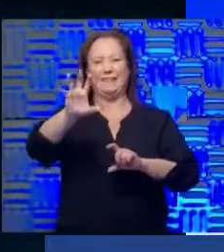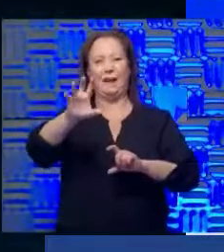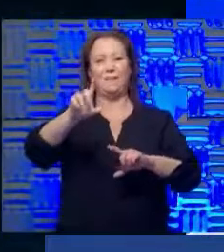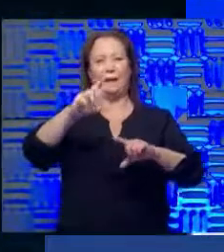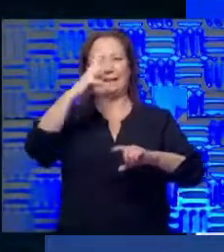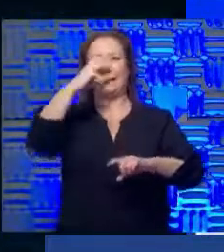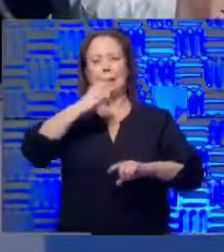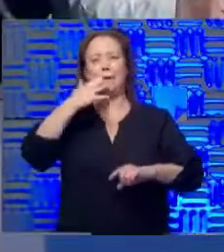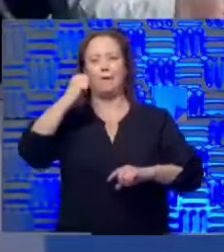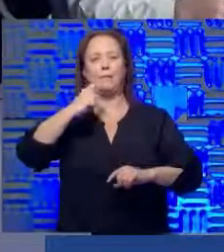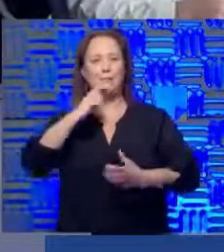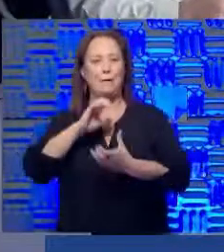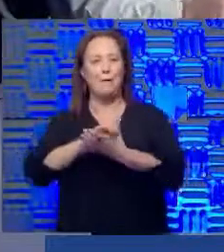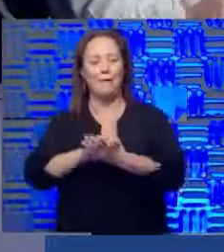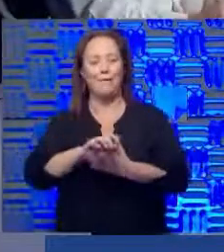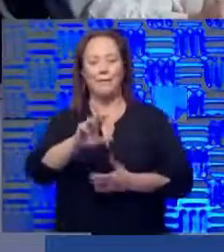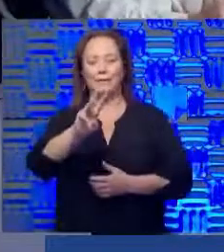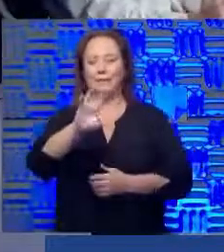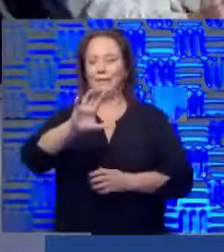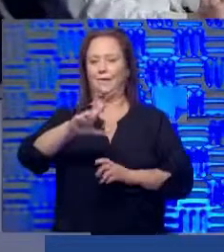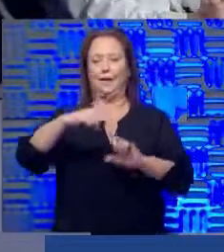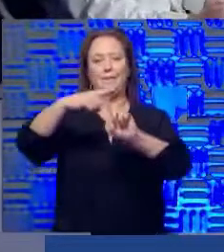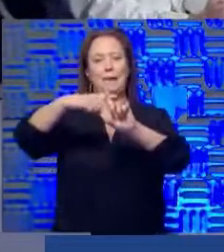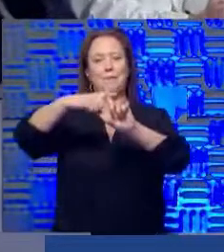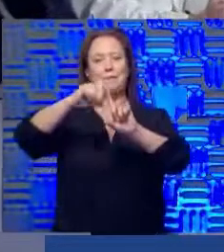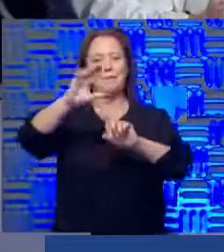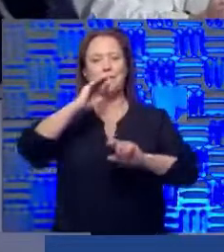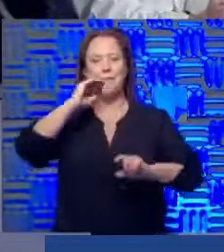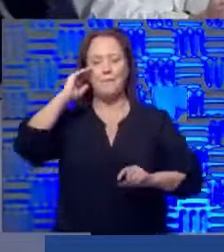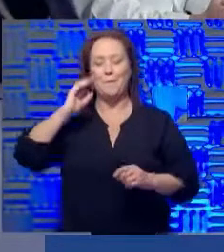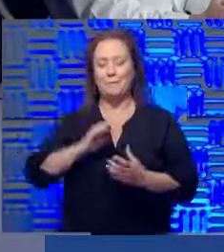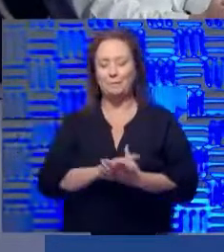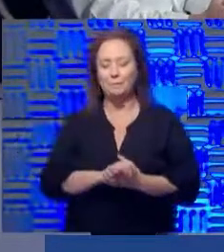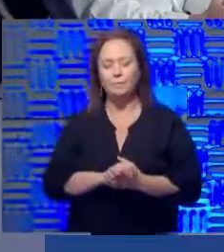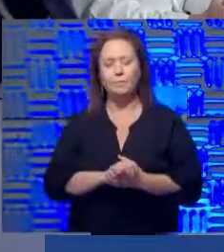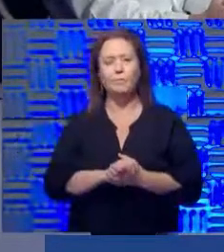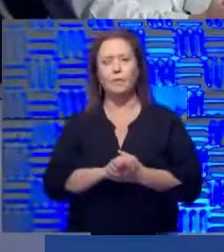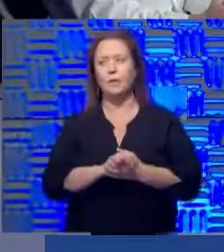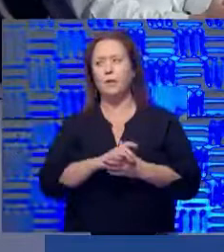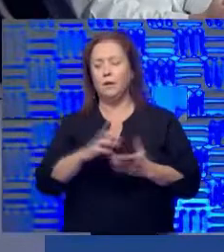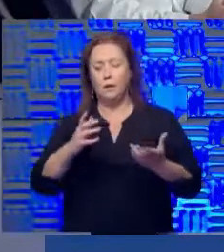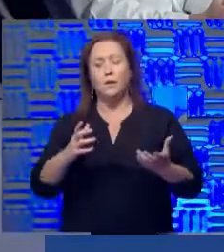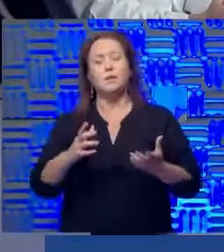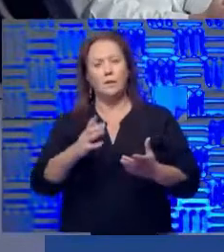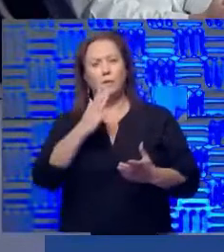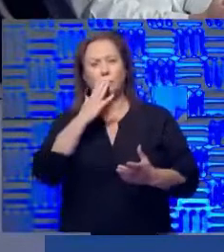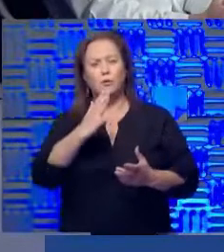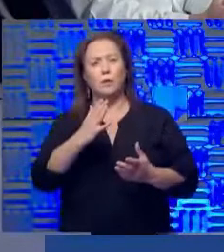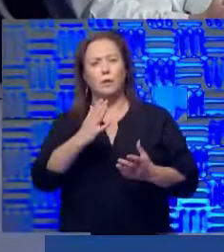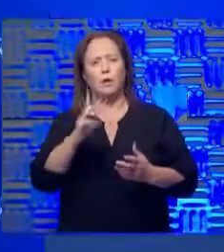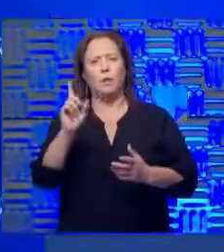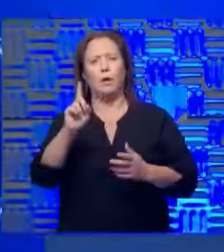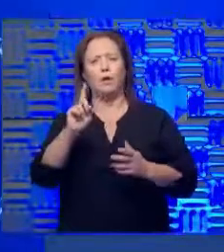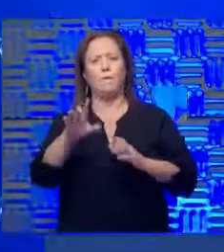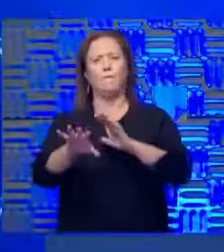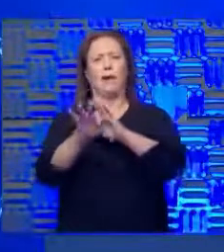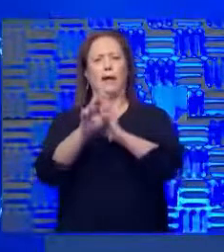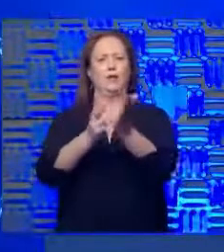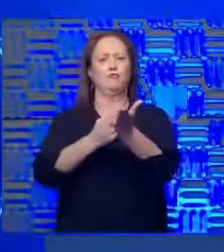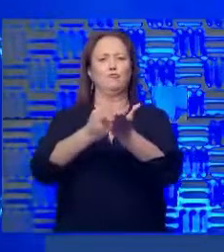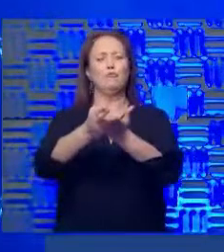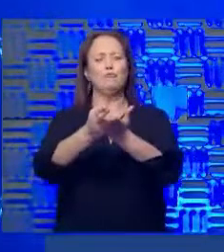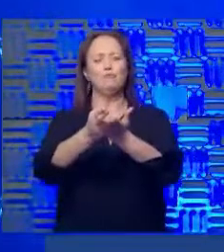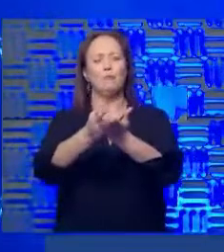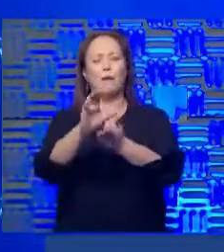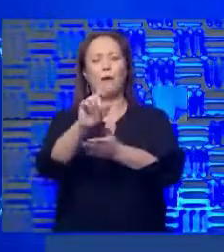better. That thing about what do you read? Where do you turn to for your sources of truth and some source of calm? I try